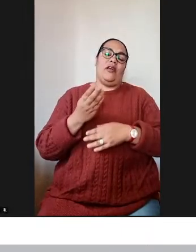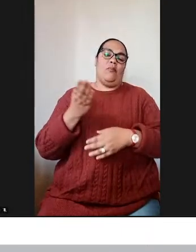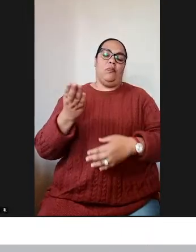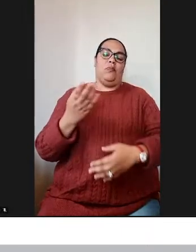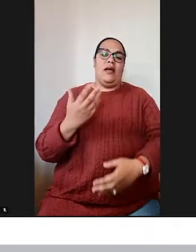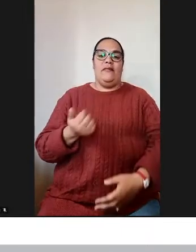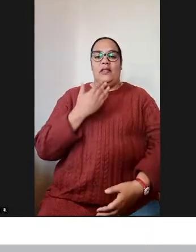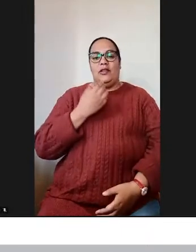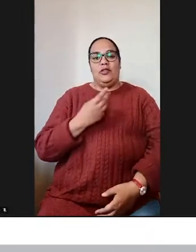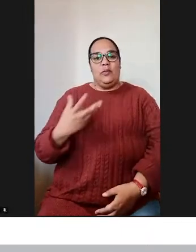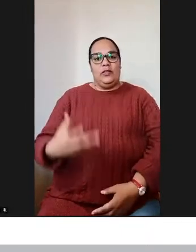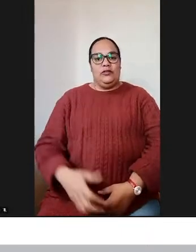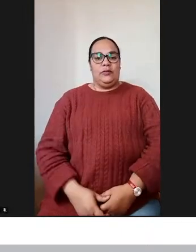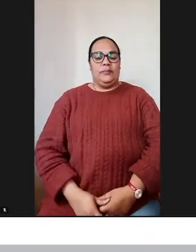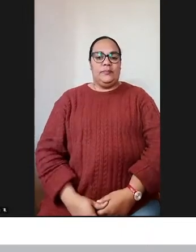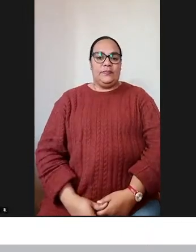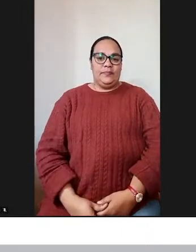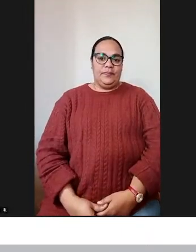you so much.